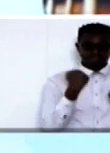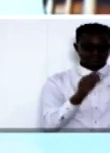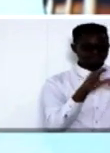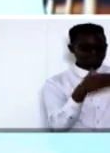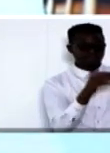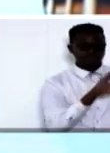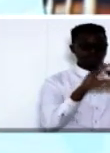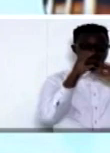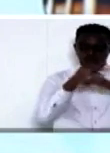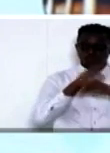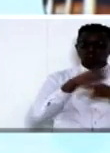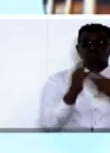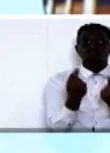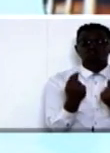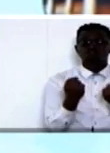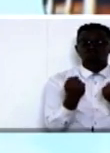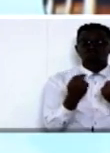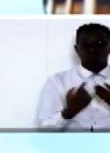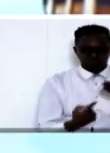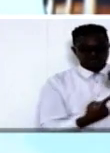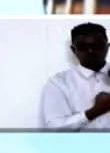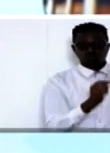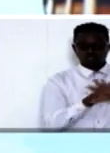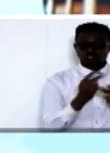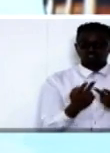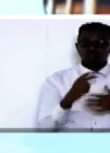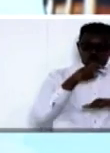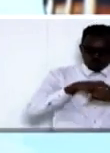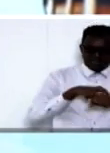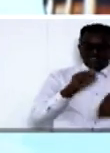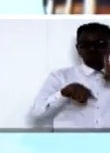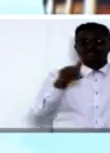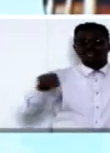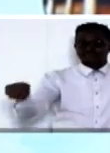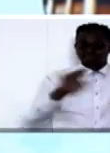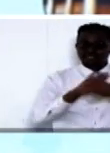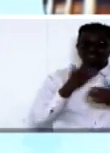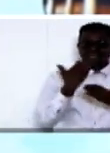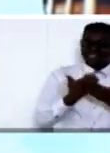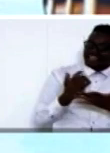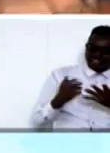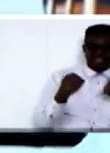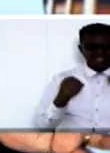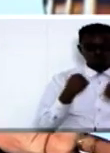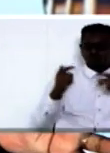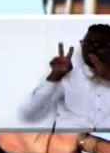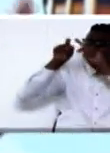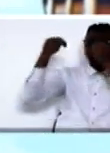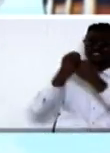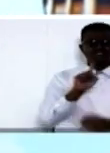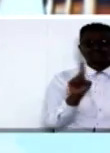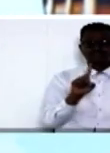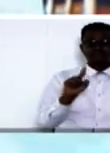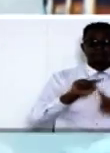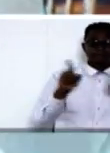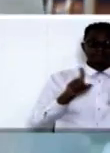the focus on new technologies and on the need to diversify the energy mix, not just at a national level,